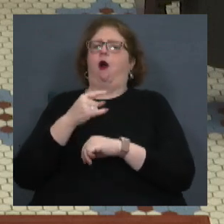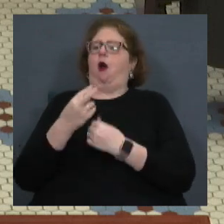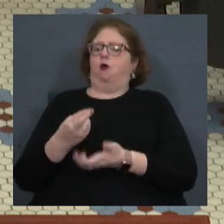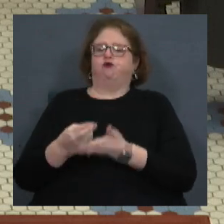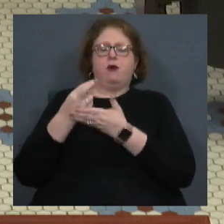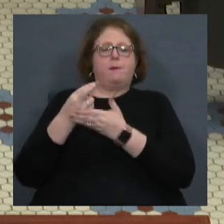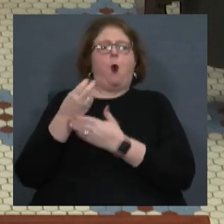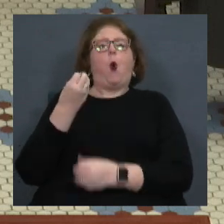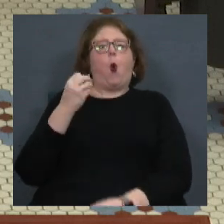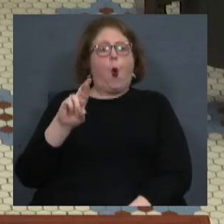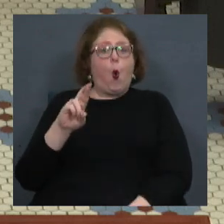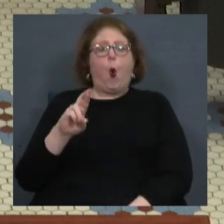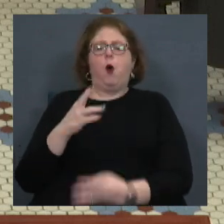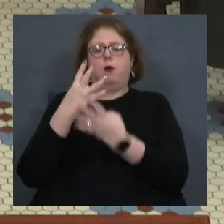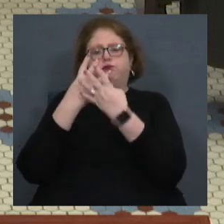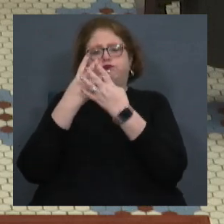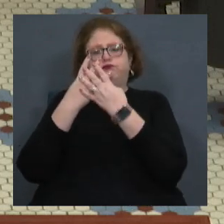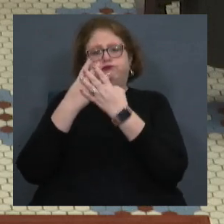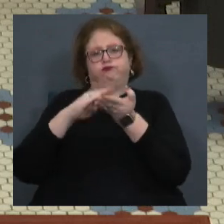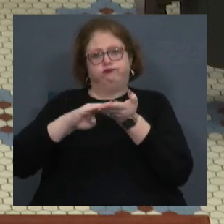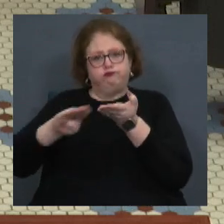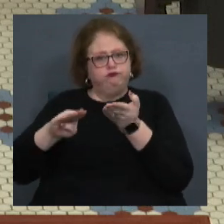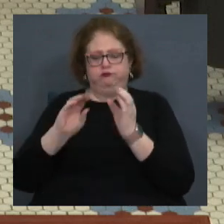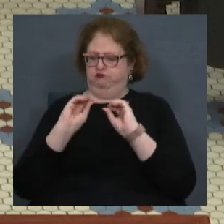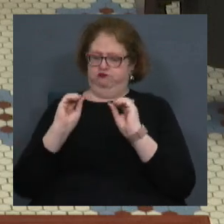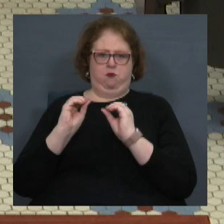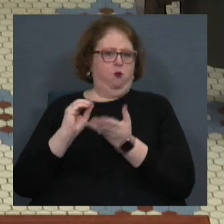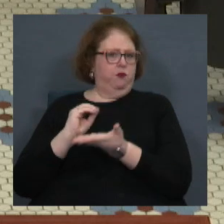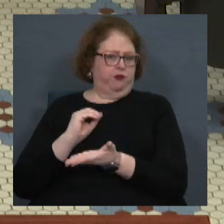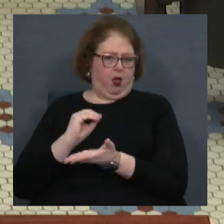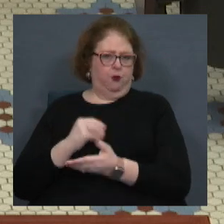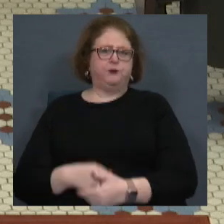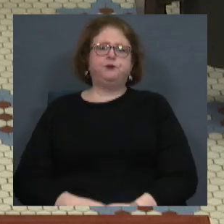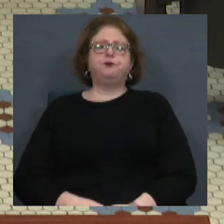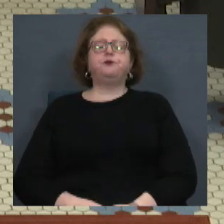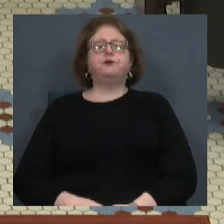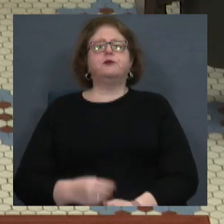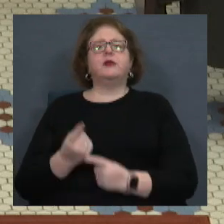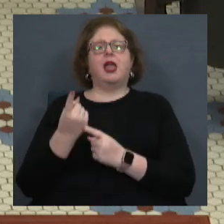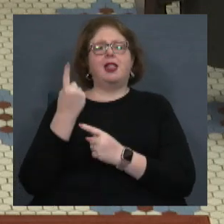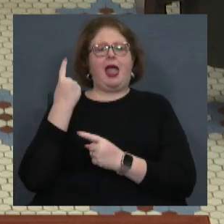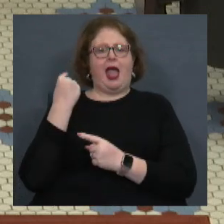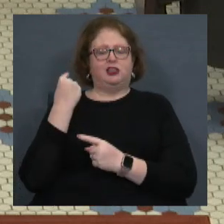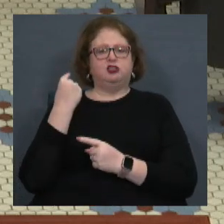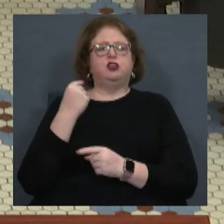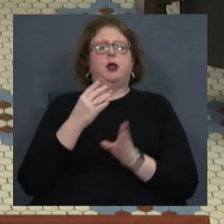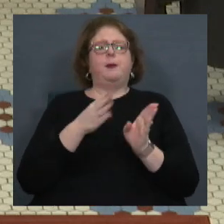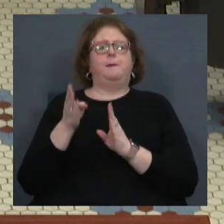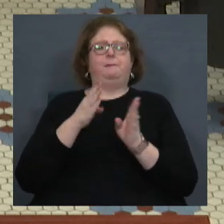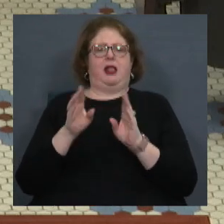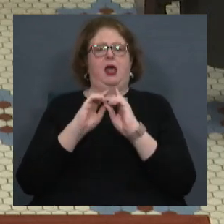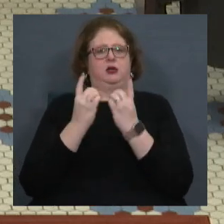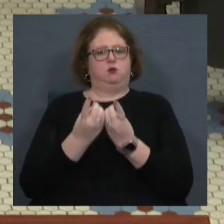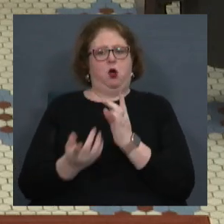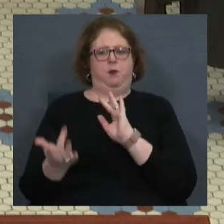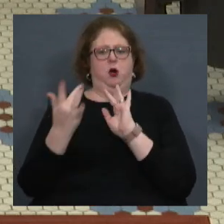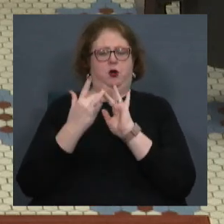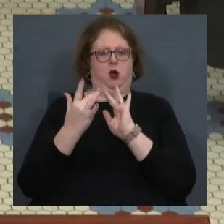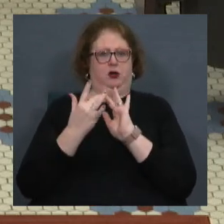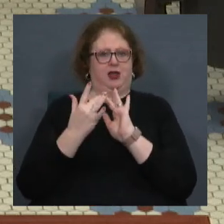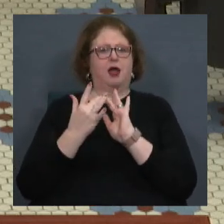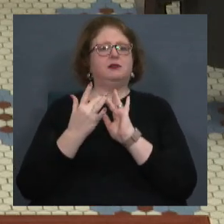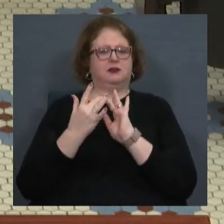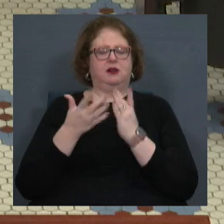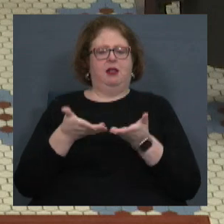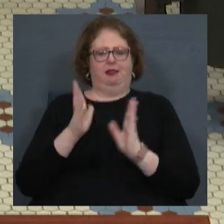Last year, the planning department contacted CLI and AEDD and informed them that they must